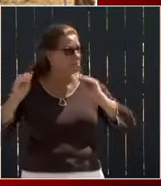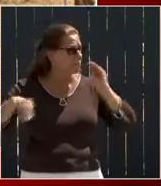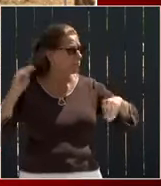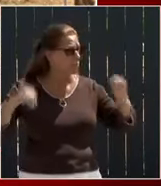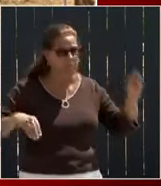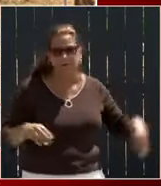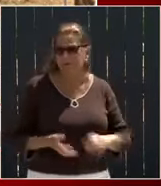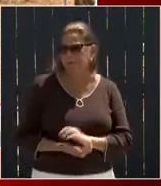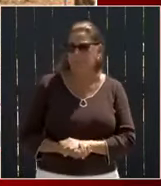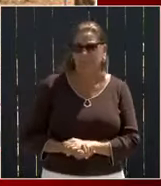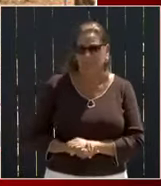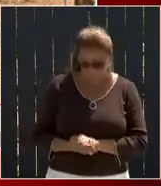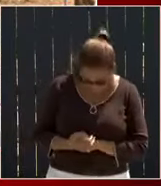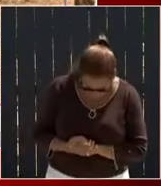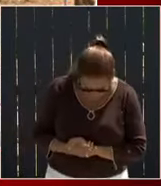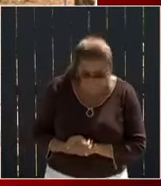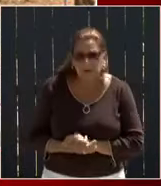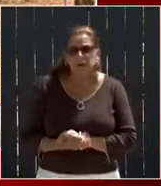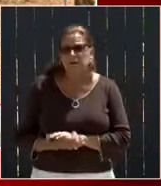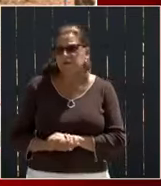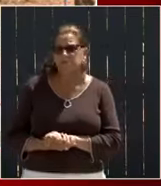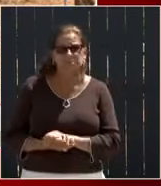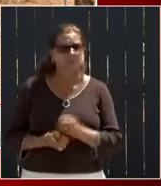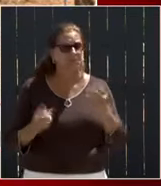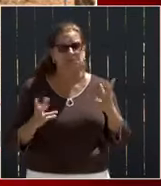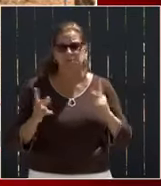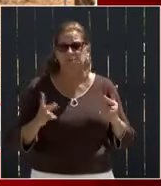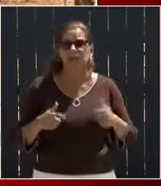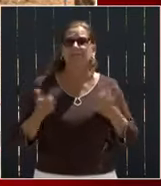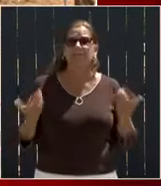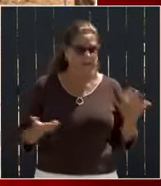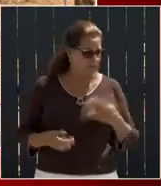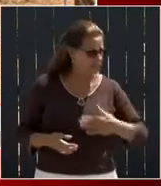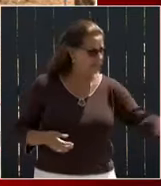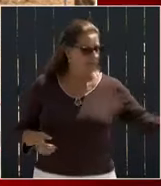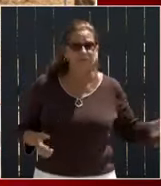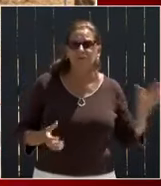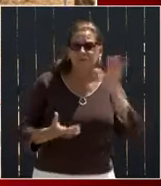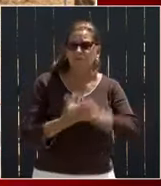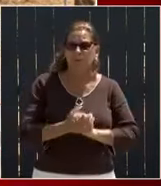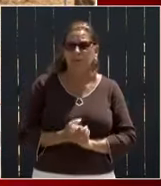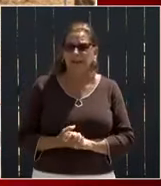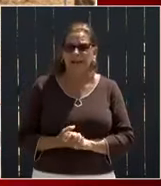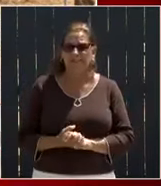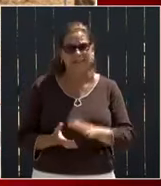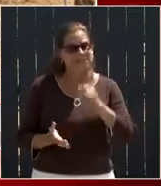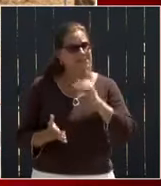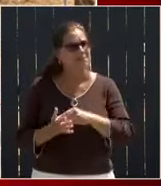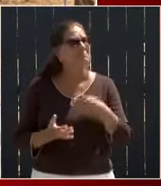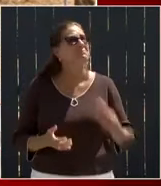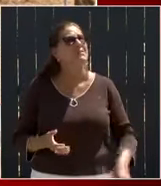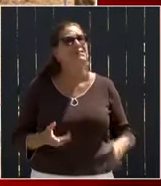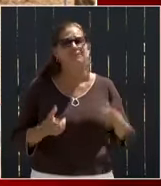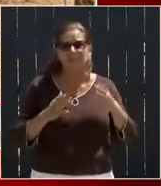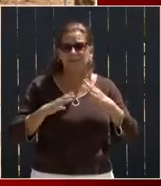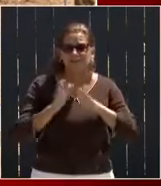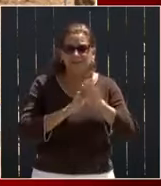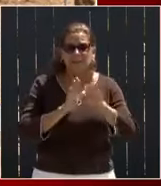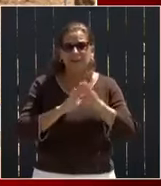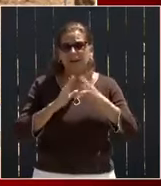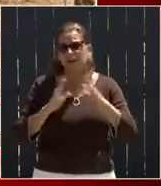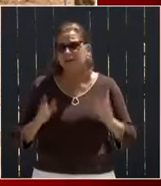were going to do, that the retail would arrive, that the housing would be affordable, and that we would have a center that we would be proud